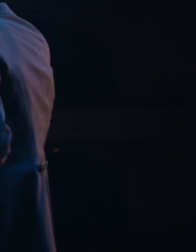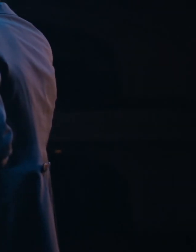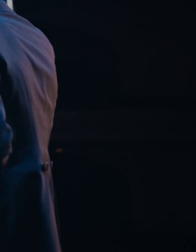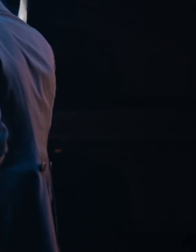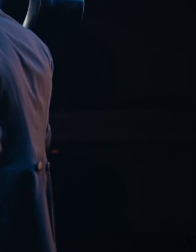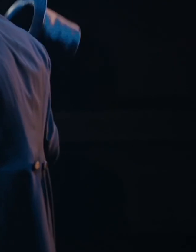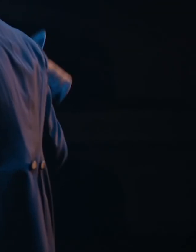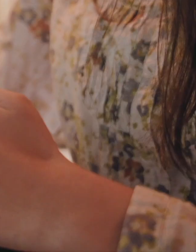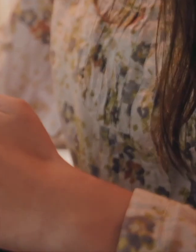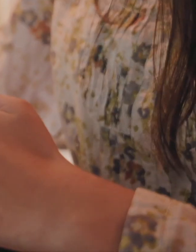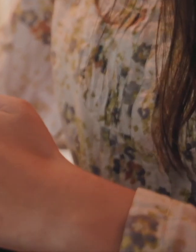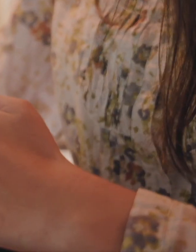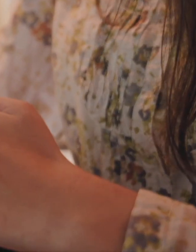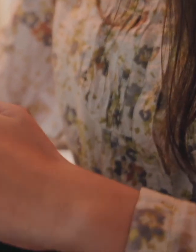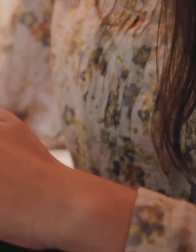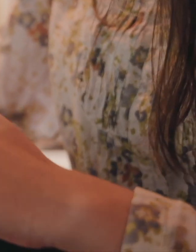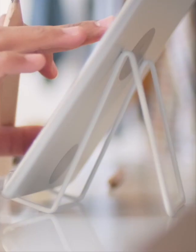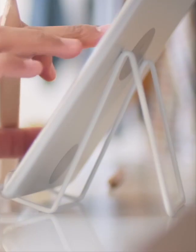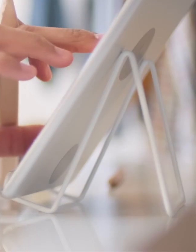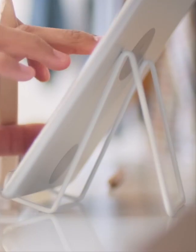e molto altro ancora. Disponibile per